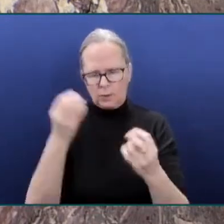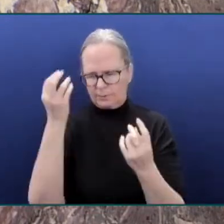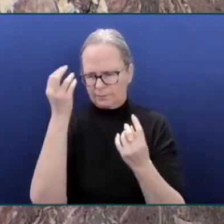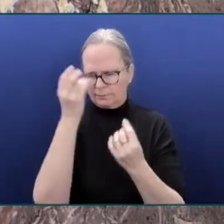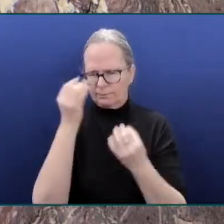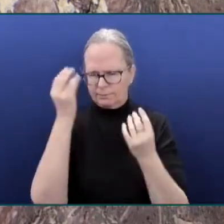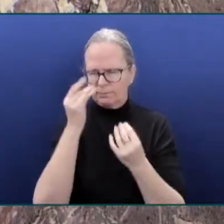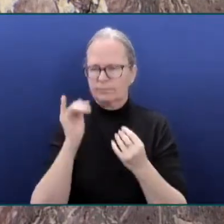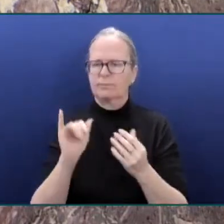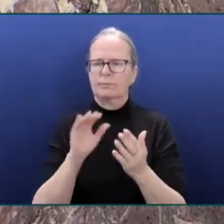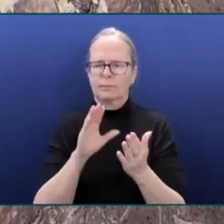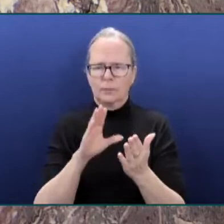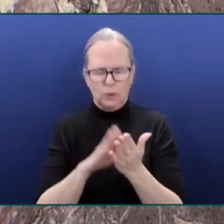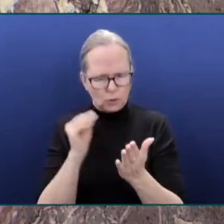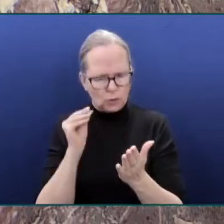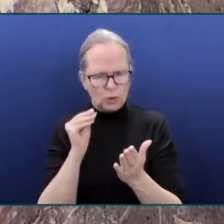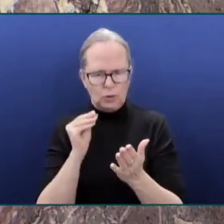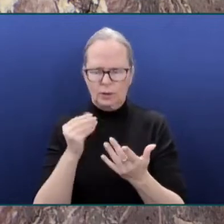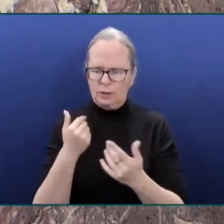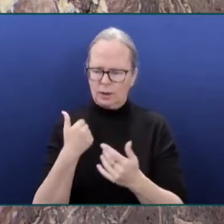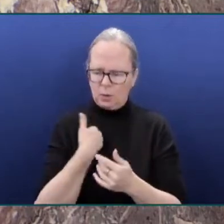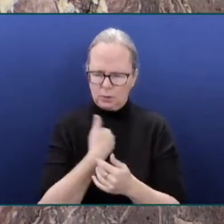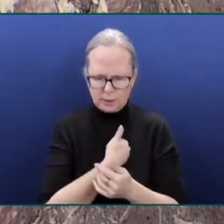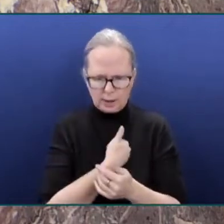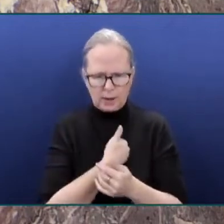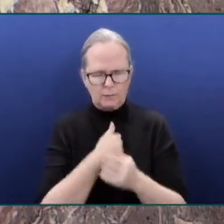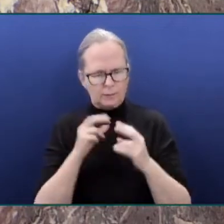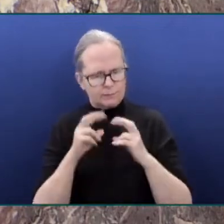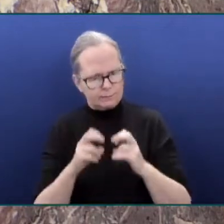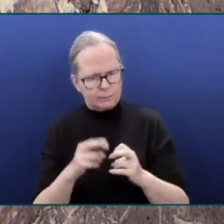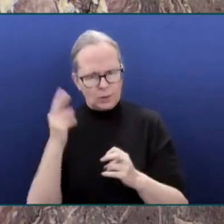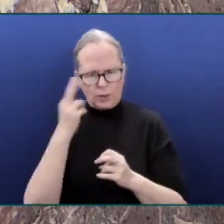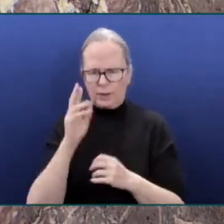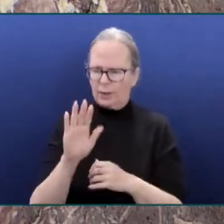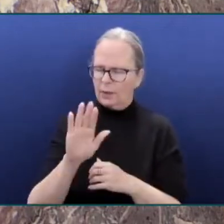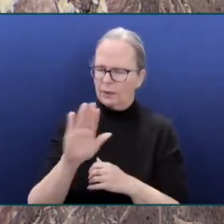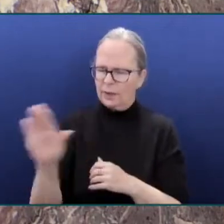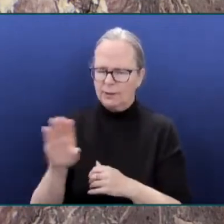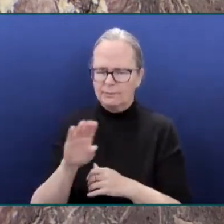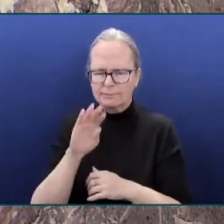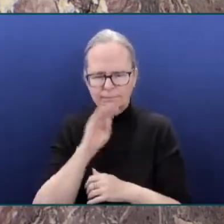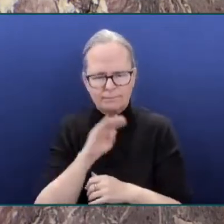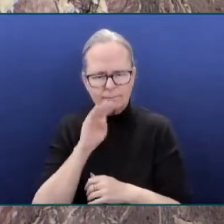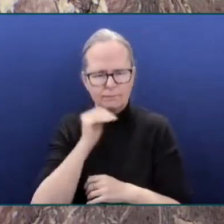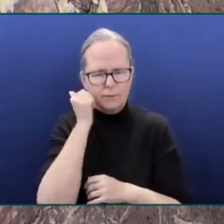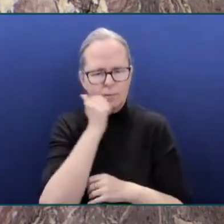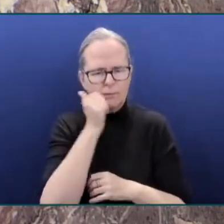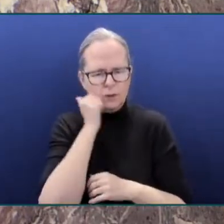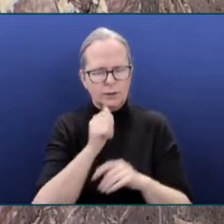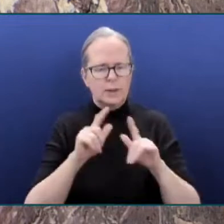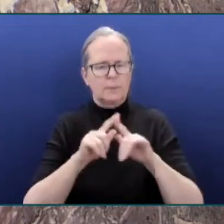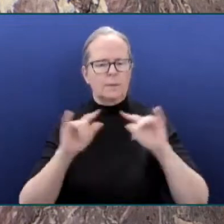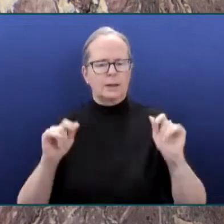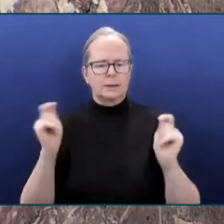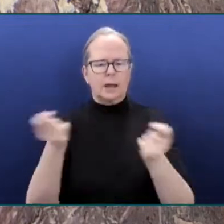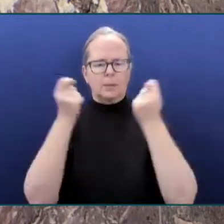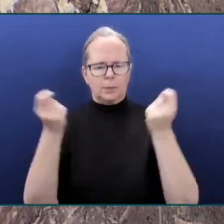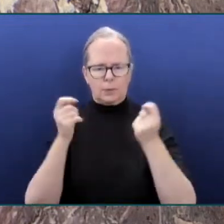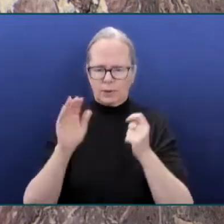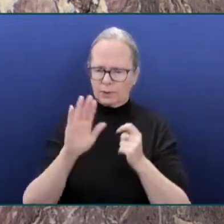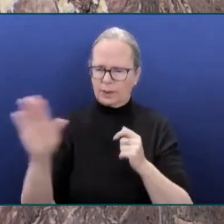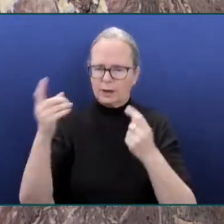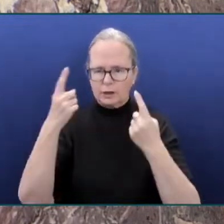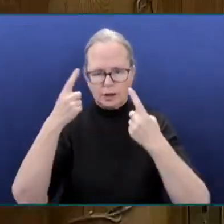diverse, and two-spirited people face every day, and to celebrate their many achievements. Thank you, Mr. Speaker.